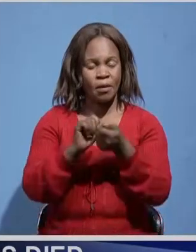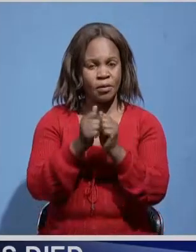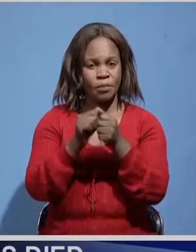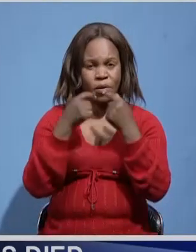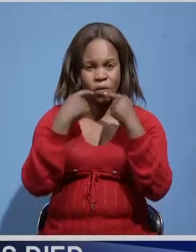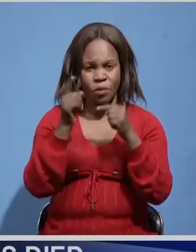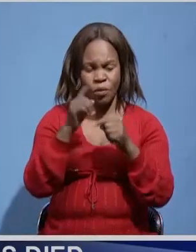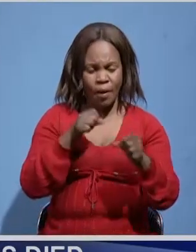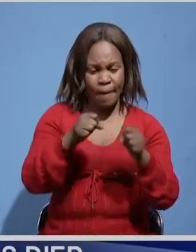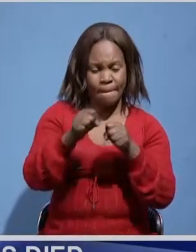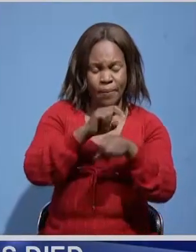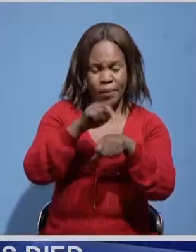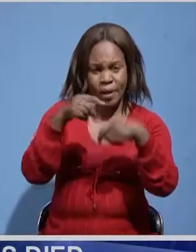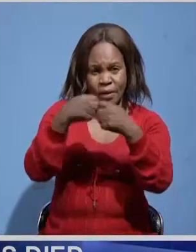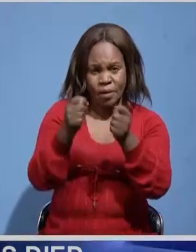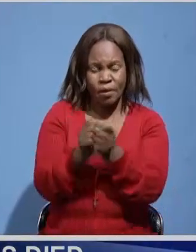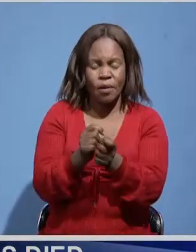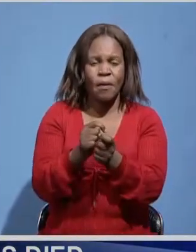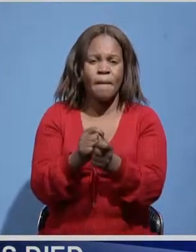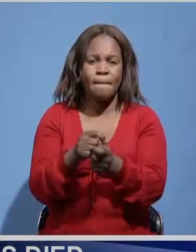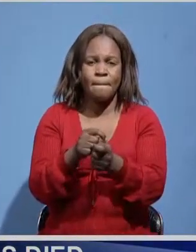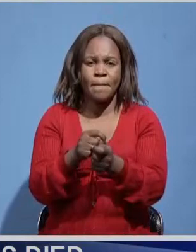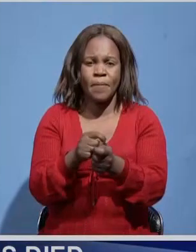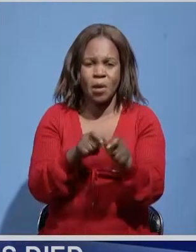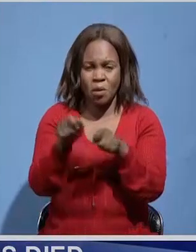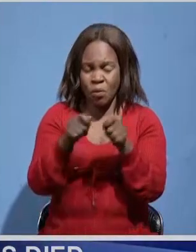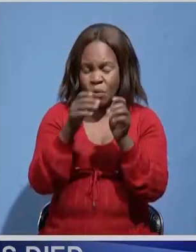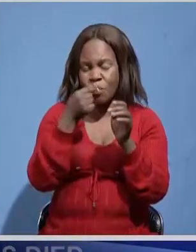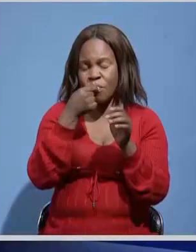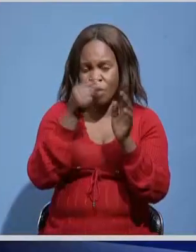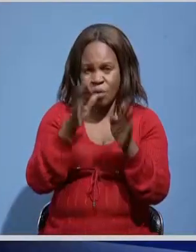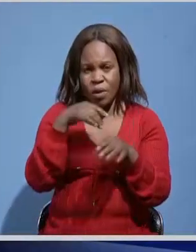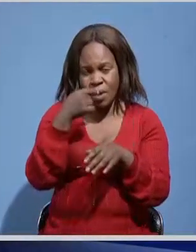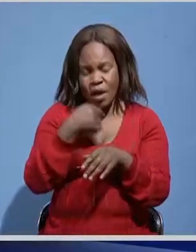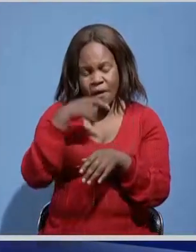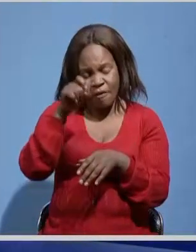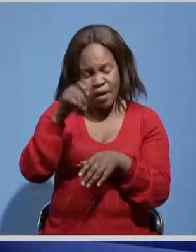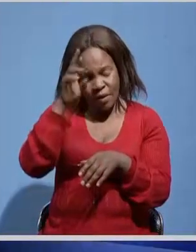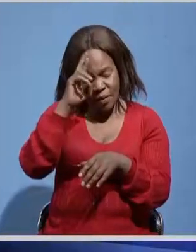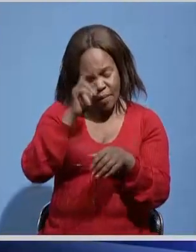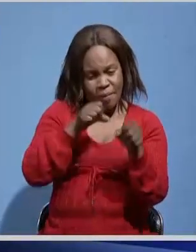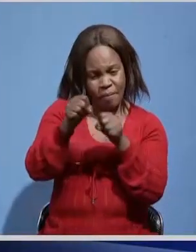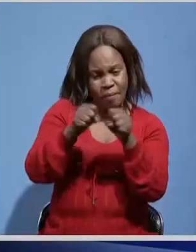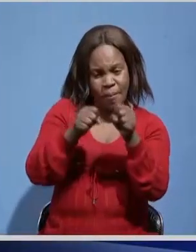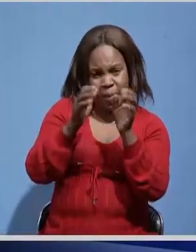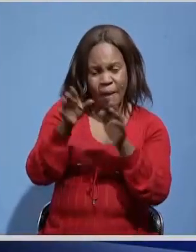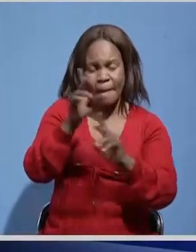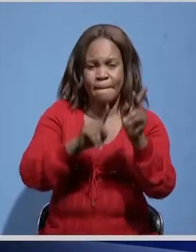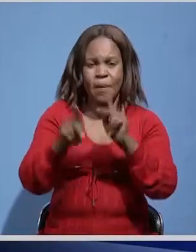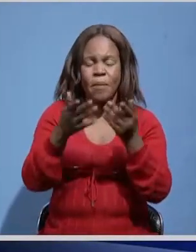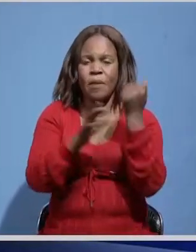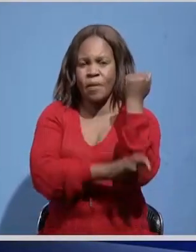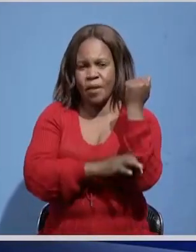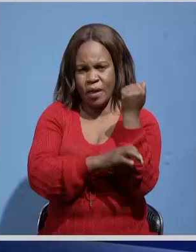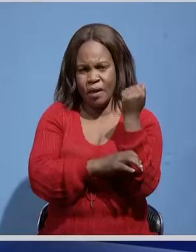The boxing national team coach, Wisdom Mudenda, says there is need to recognize boxing legends in the country. Mudenda says boxers